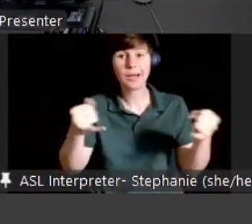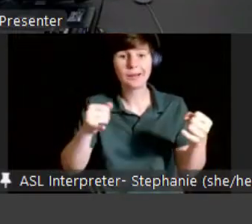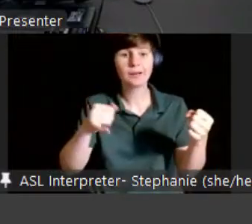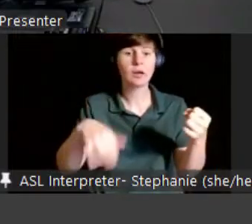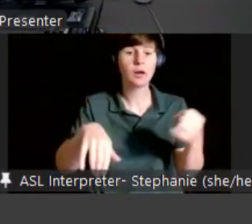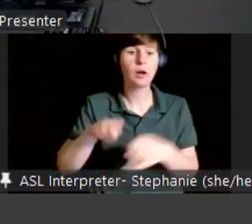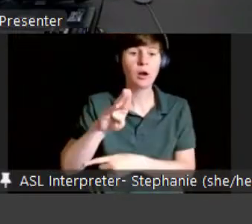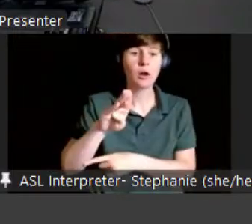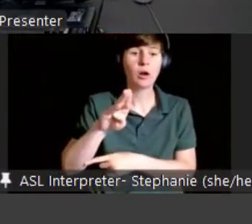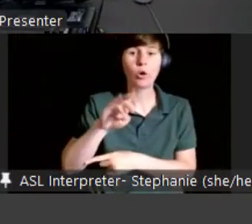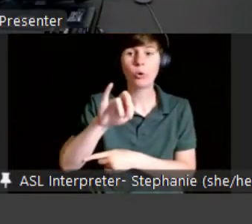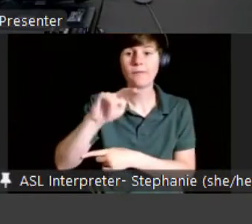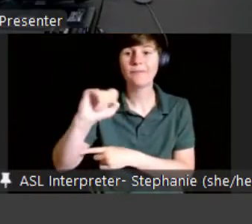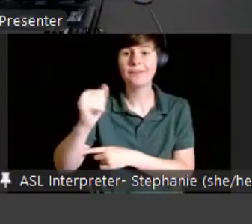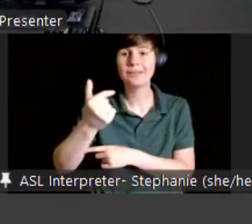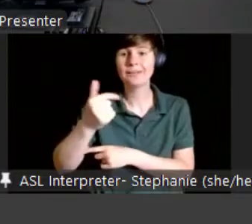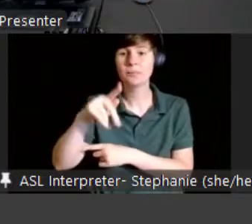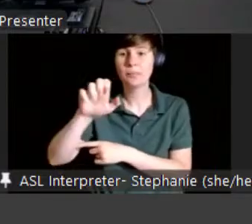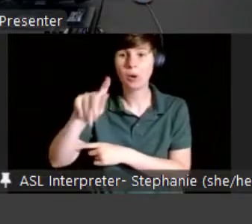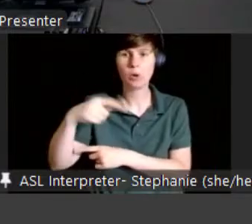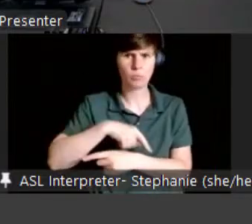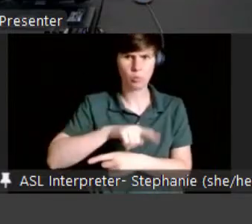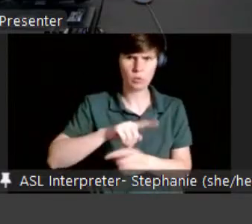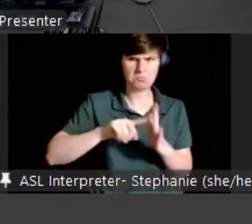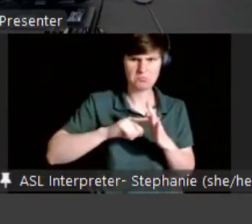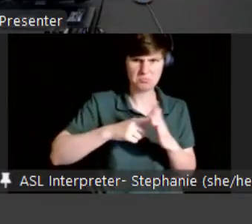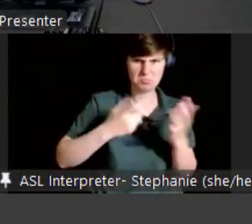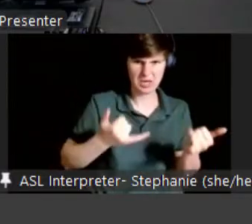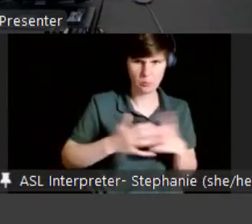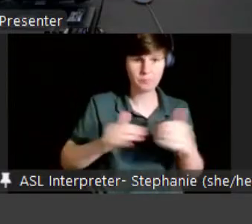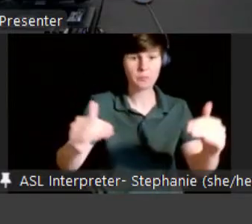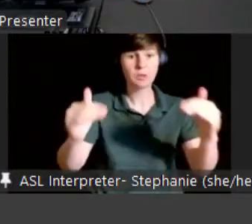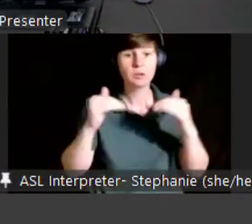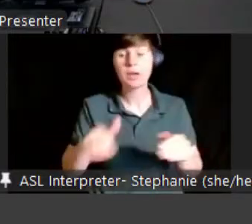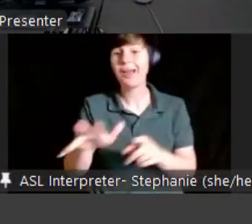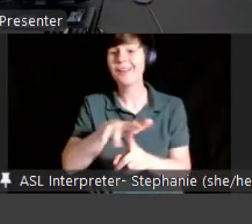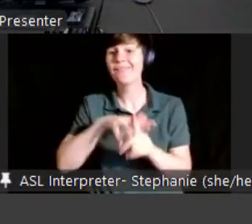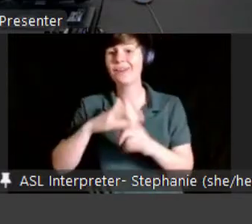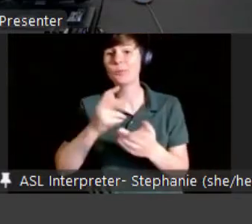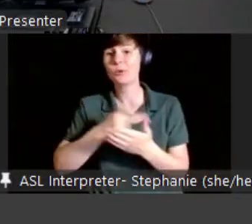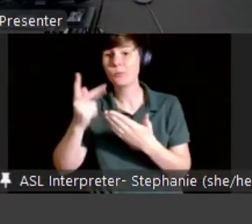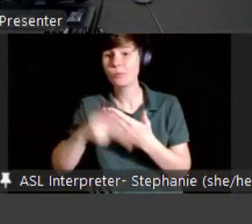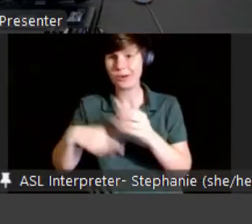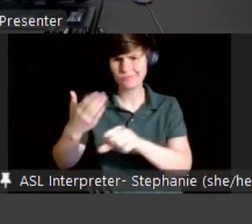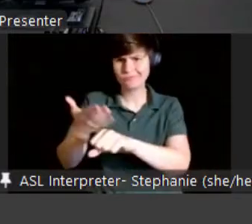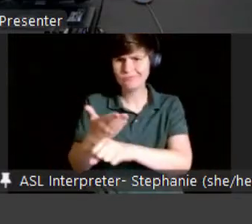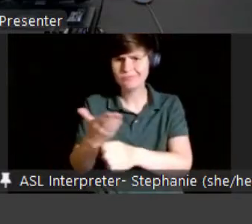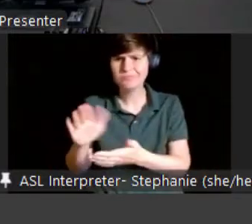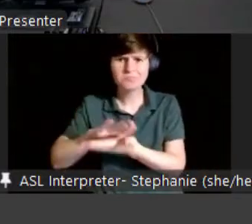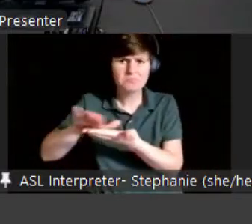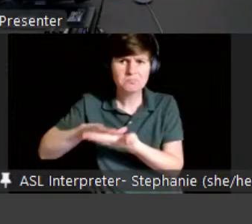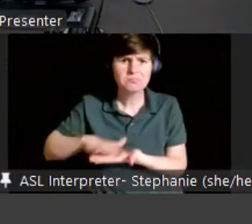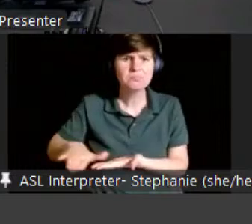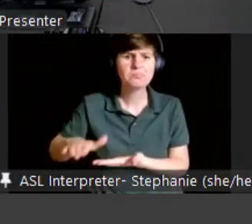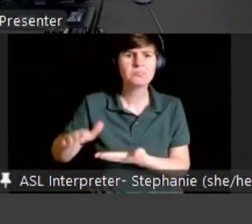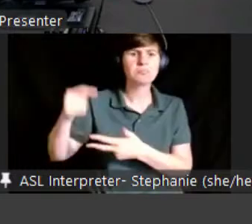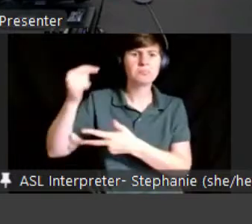we're just finishing up clearing our planning environmental process for Pulaski on the blue line, Oak Park on the green line, and Ridgeland on the green